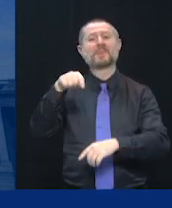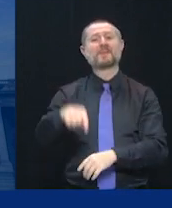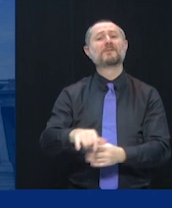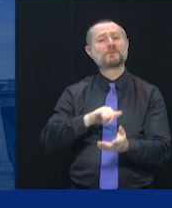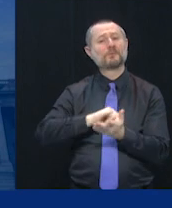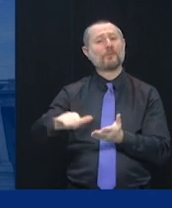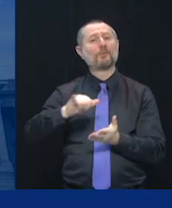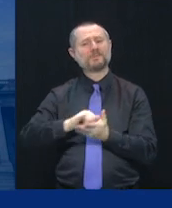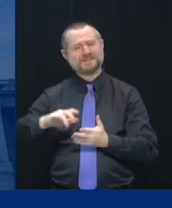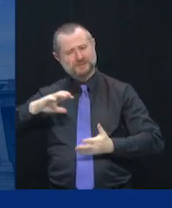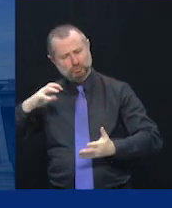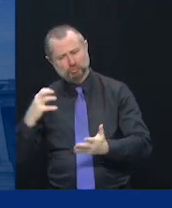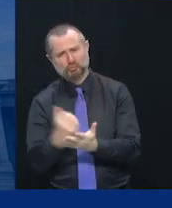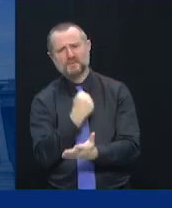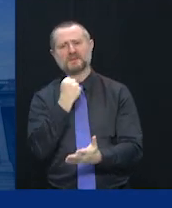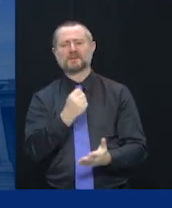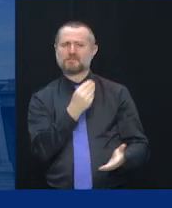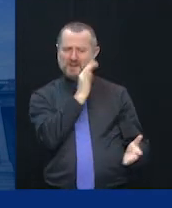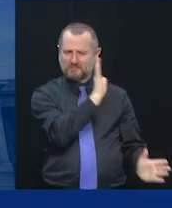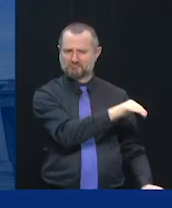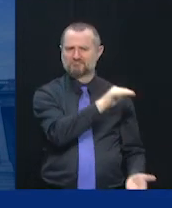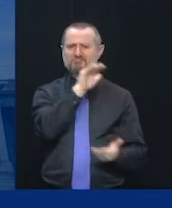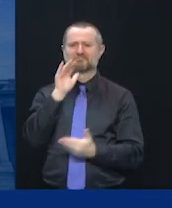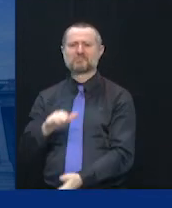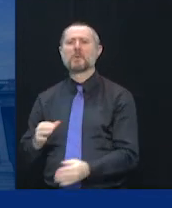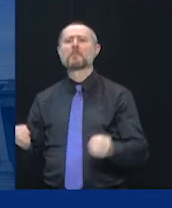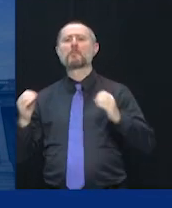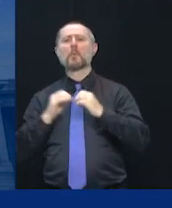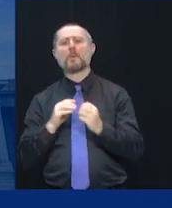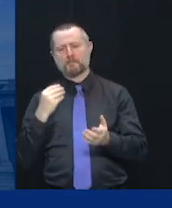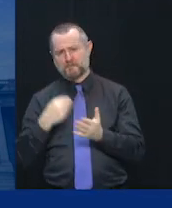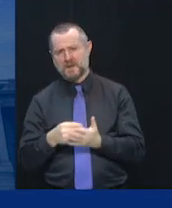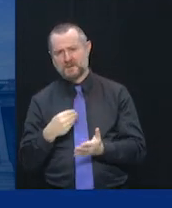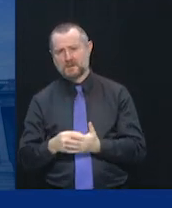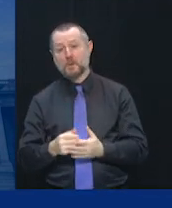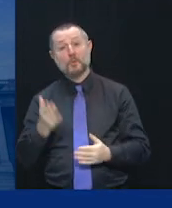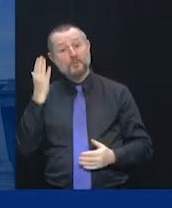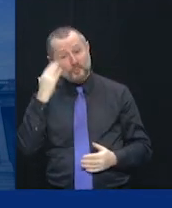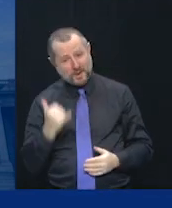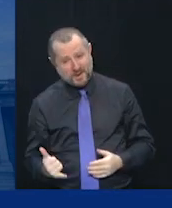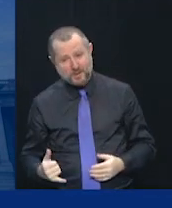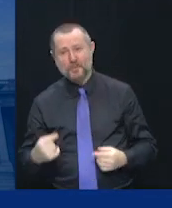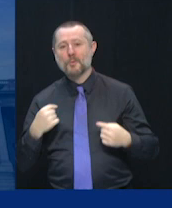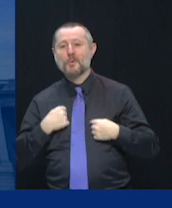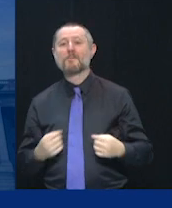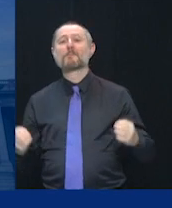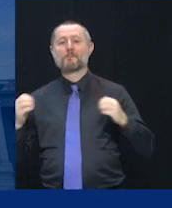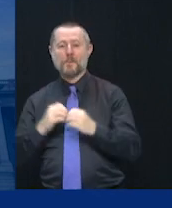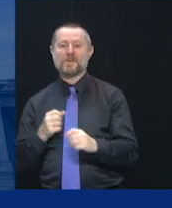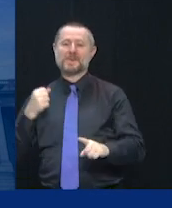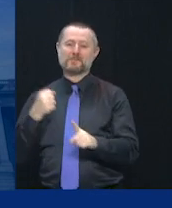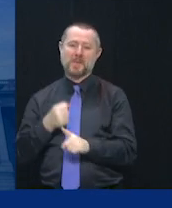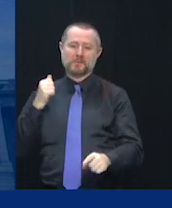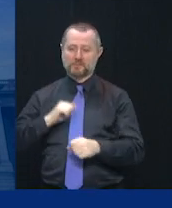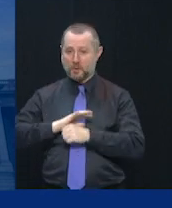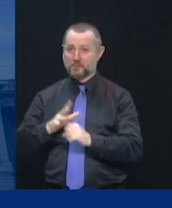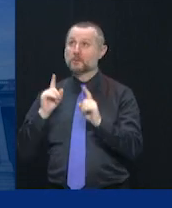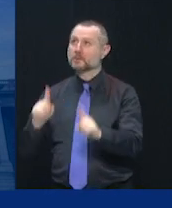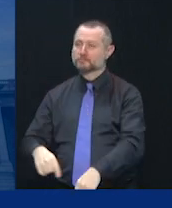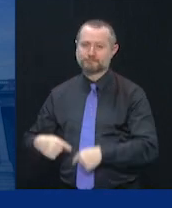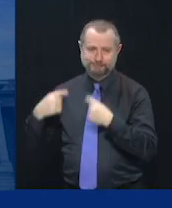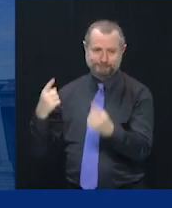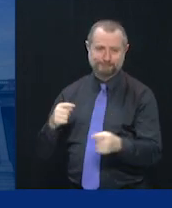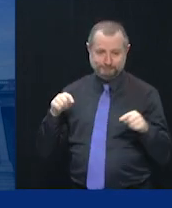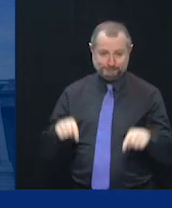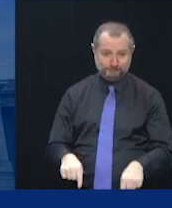disproportionate amount of the federal aid because we had a disproportionate amount of the pain and the